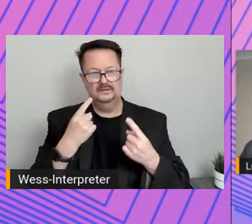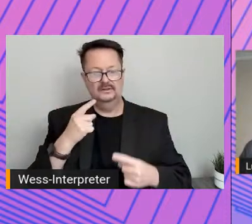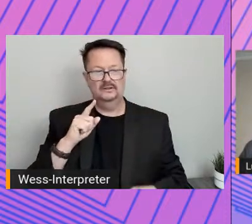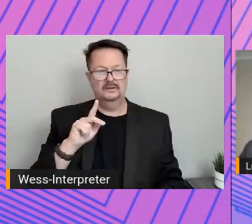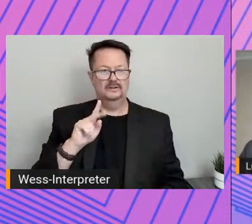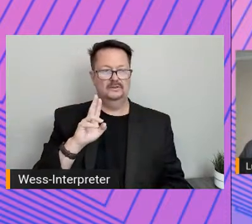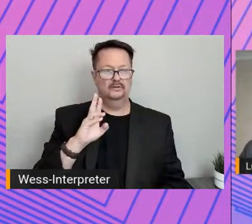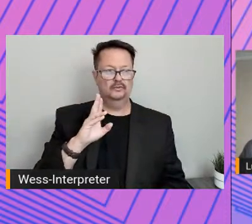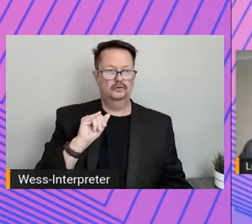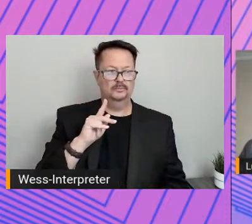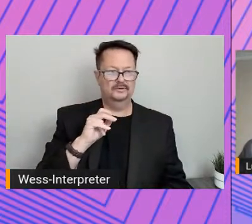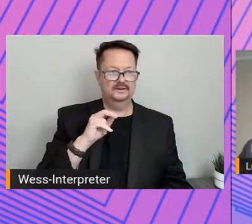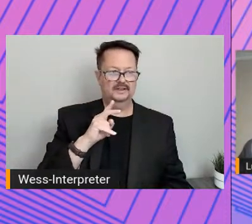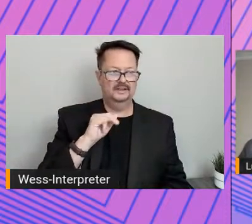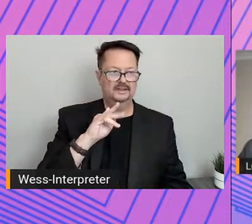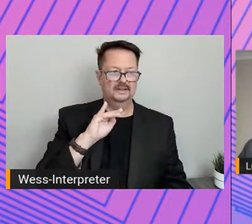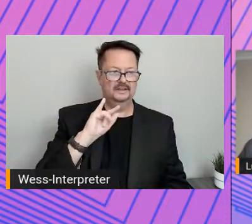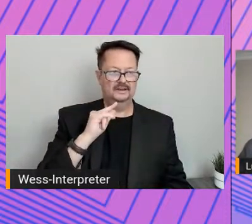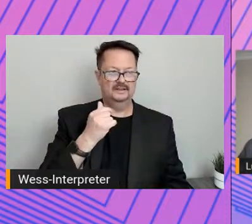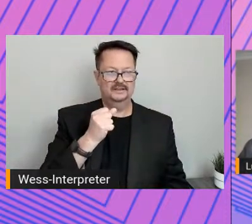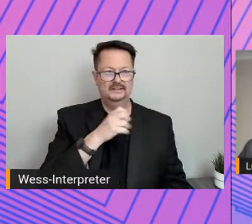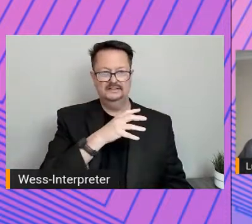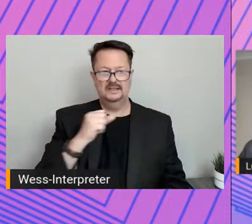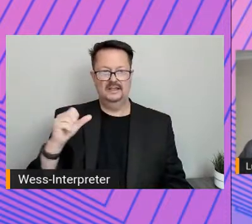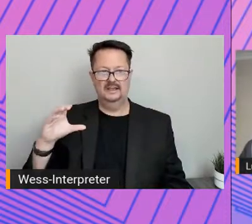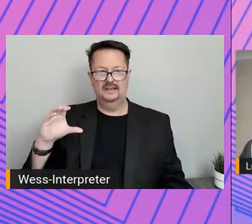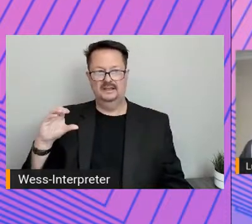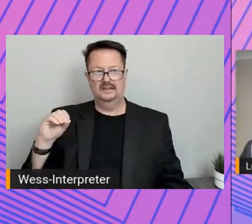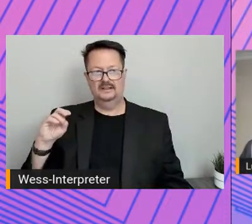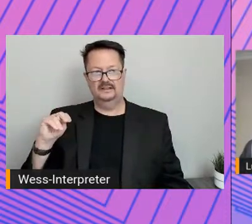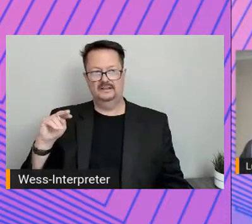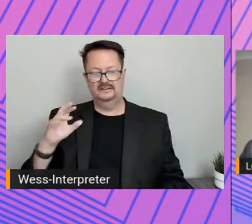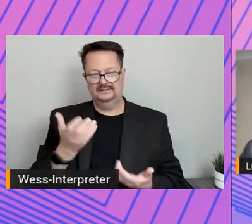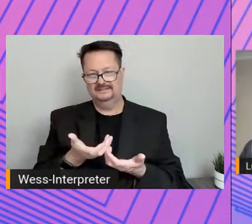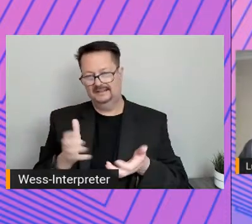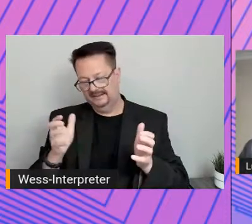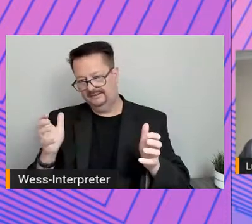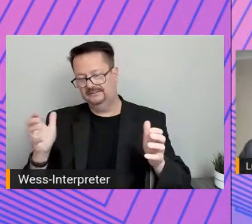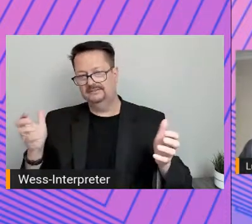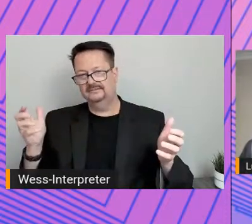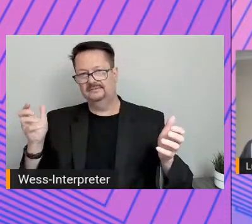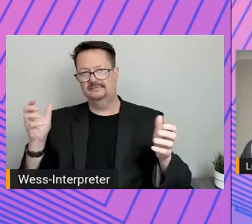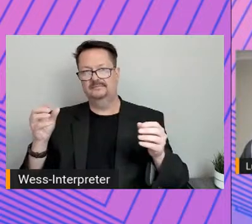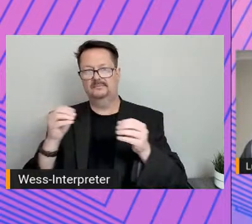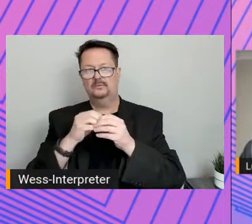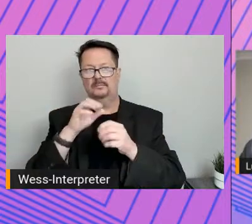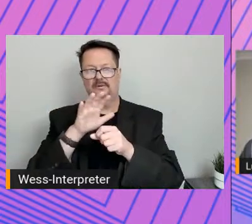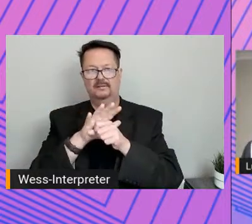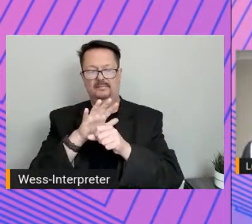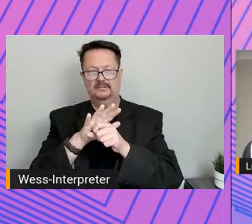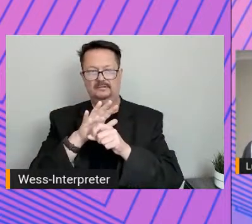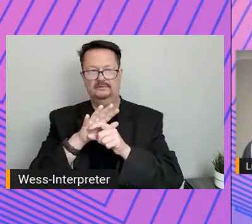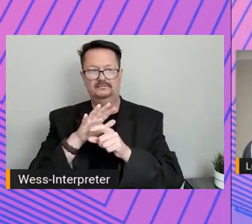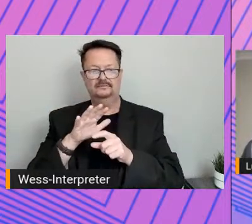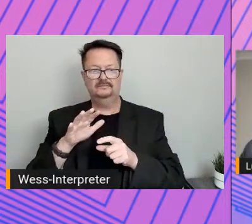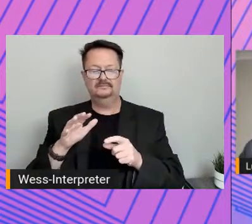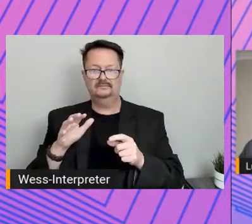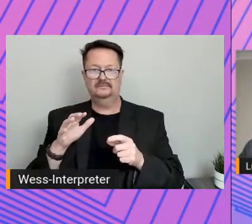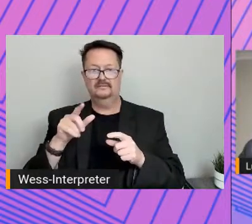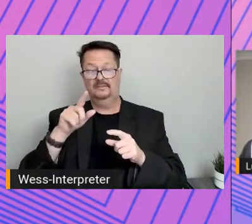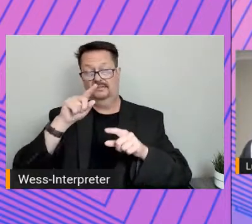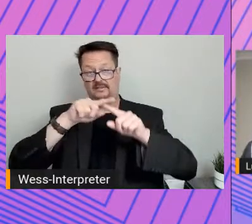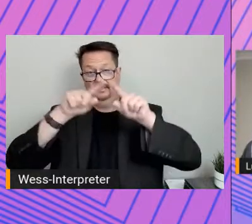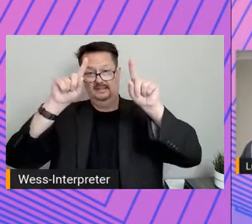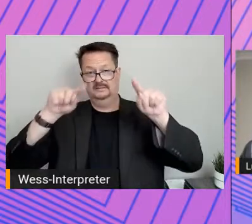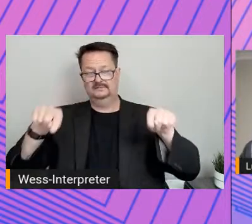security need to become a lot more popular, because the landscape of container security is very vast. And there's